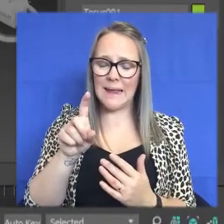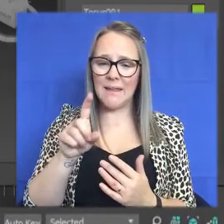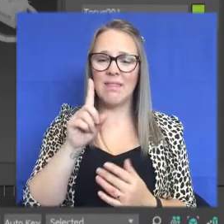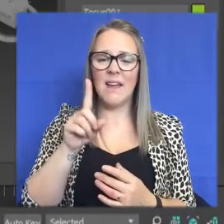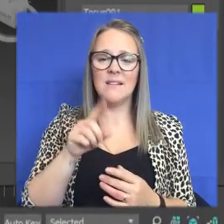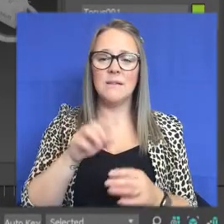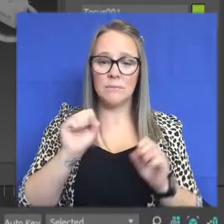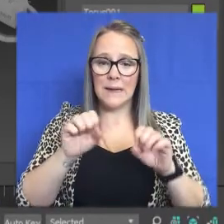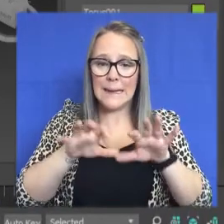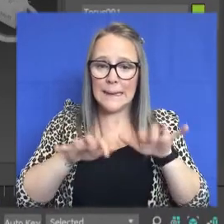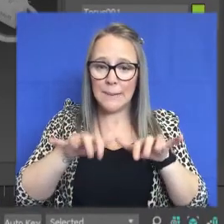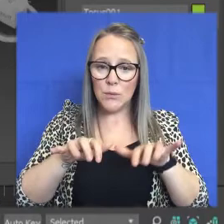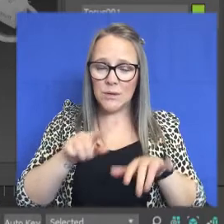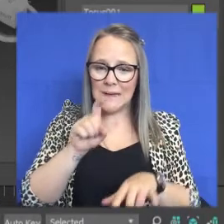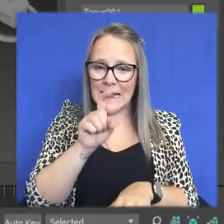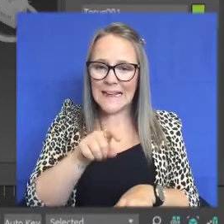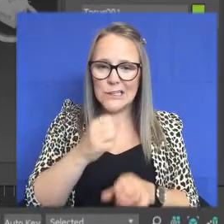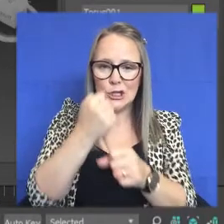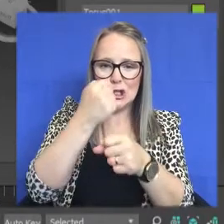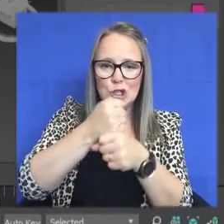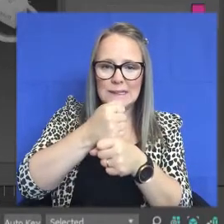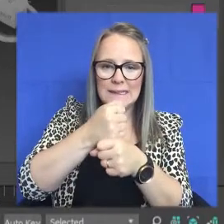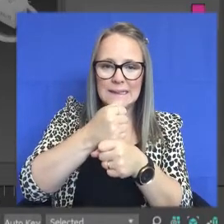press G on your keyboard